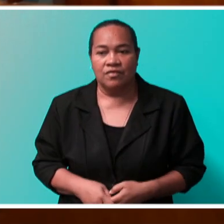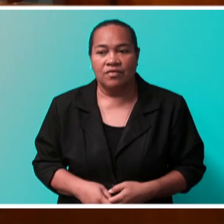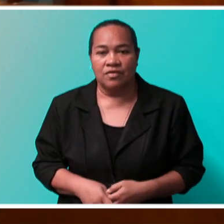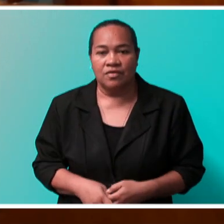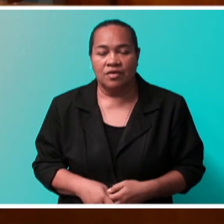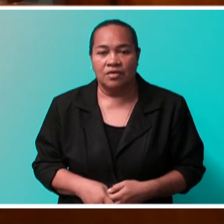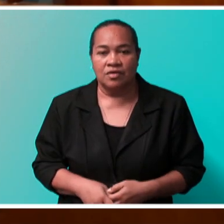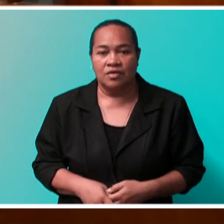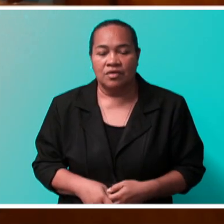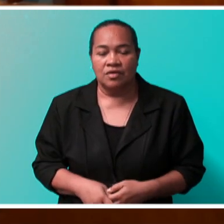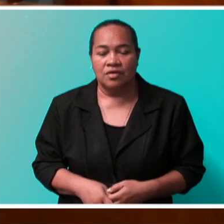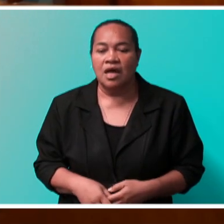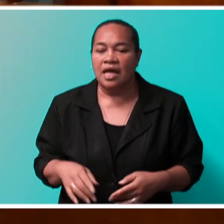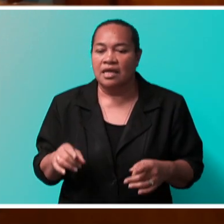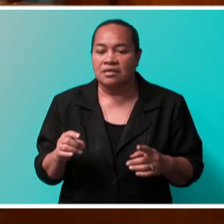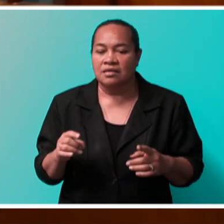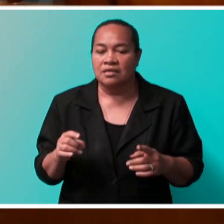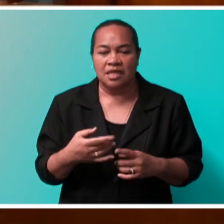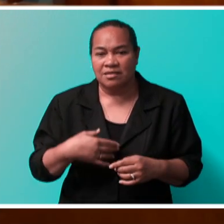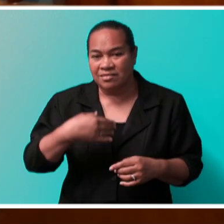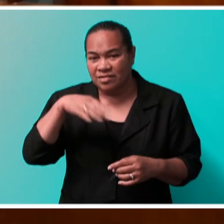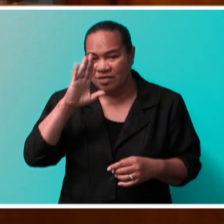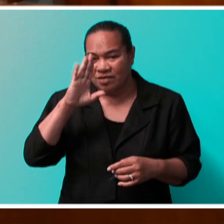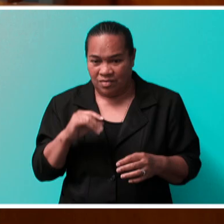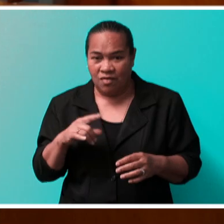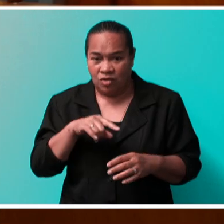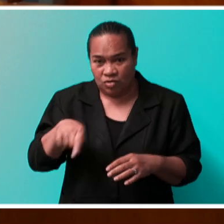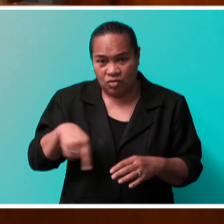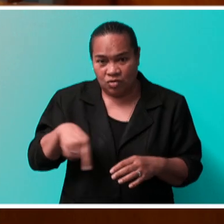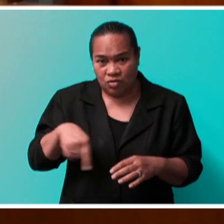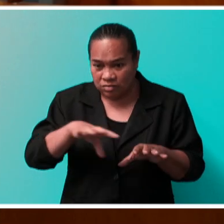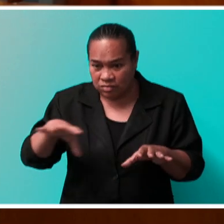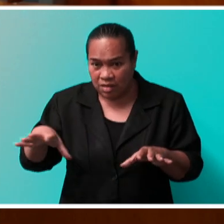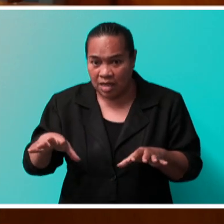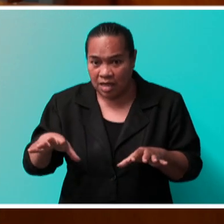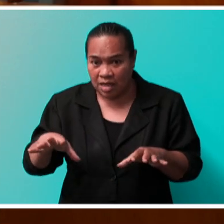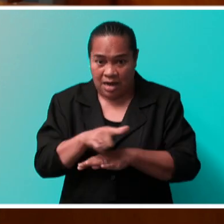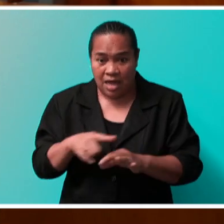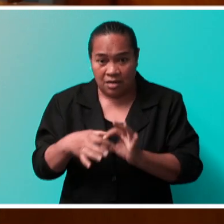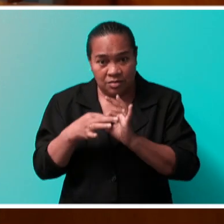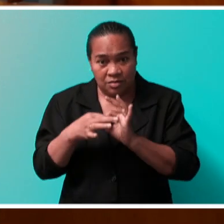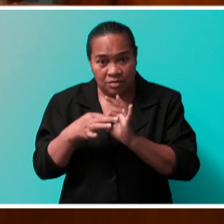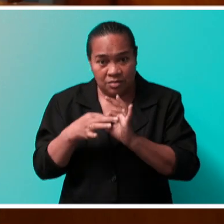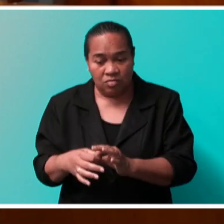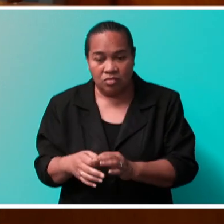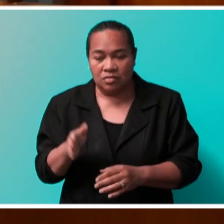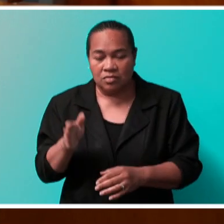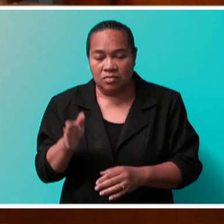the Turana Twisuba, whose ancestral land is home to this distinguished